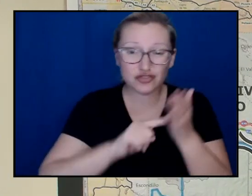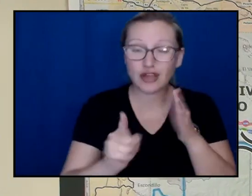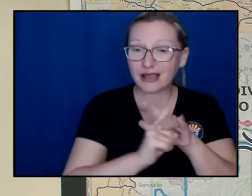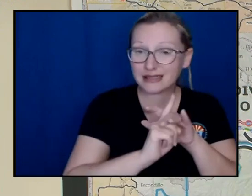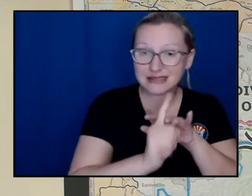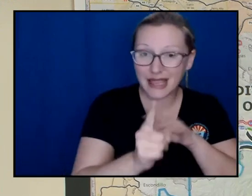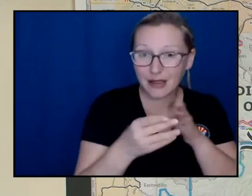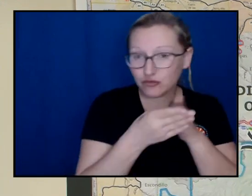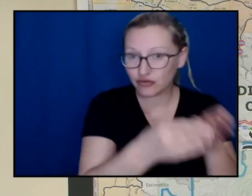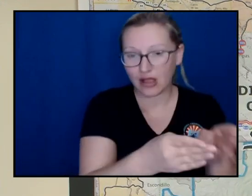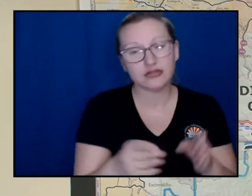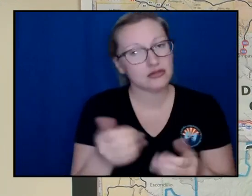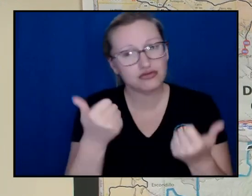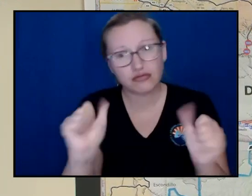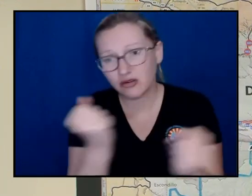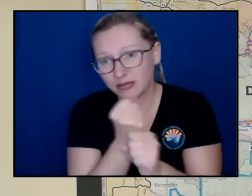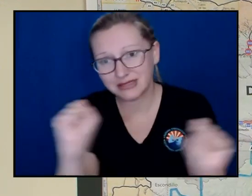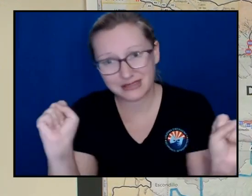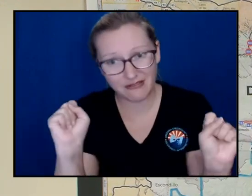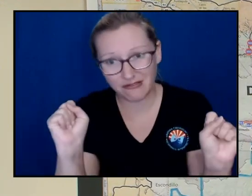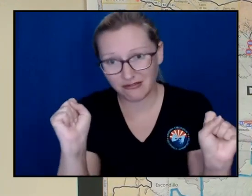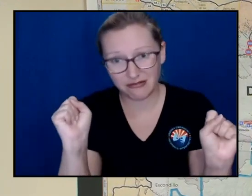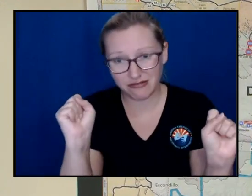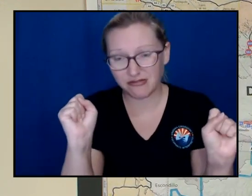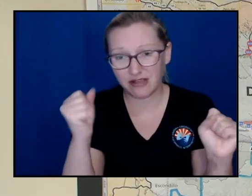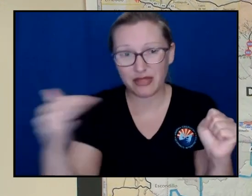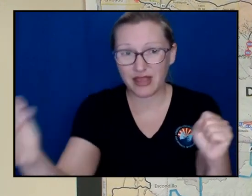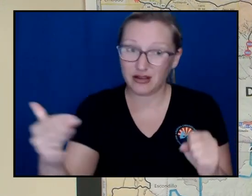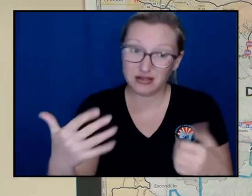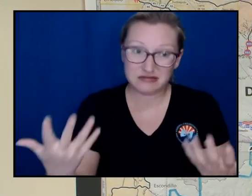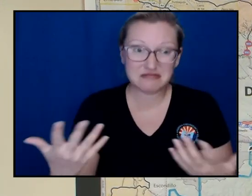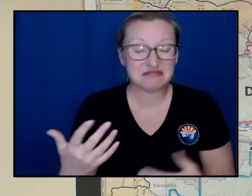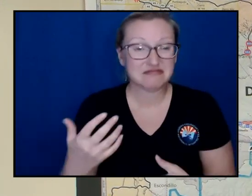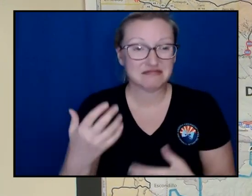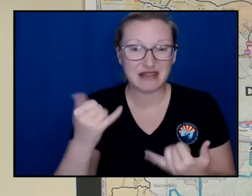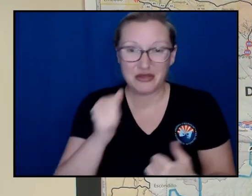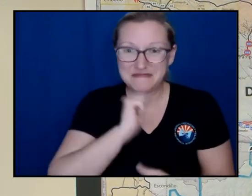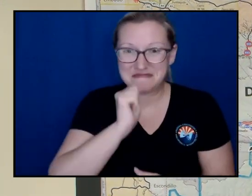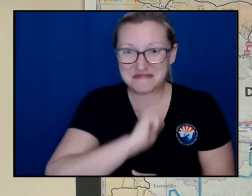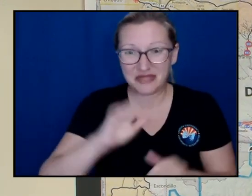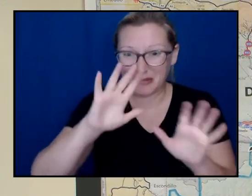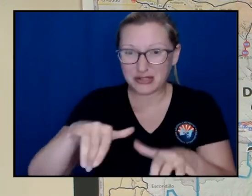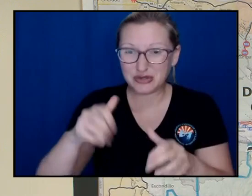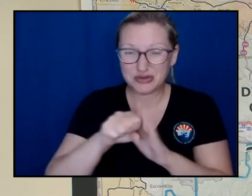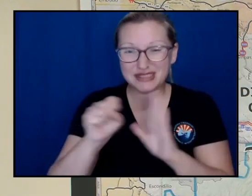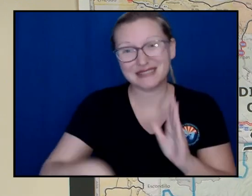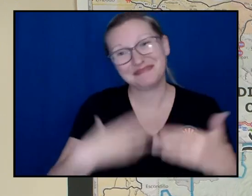out there as we continue this historic monsoon season. Thank you guys so much.